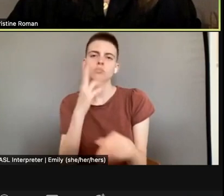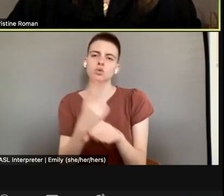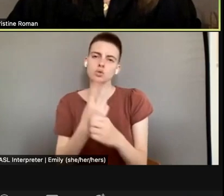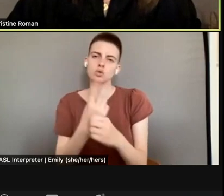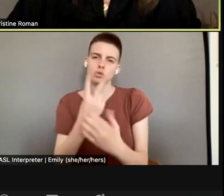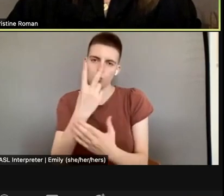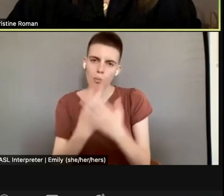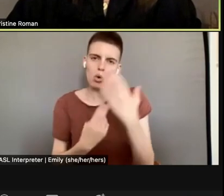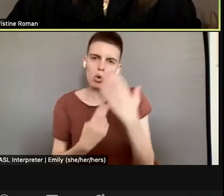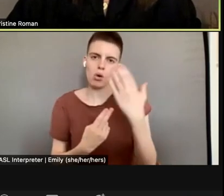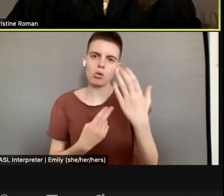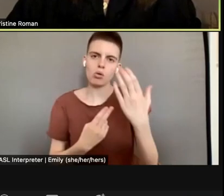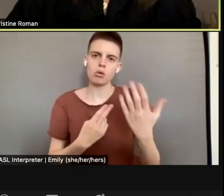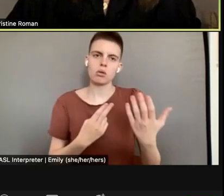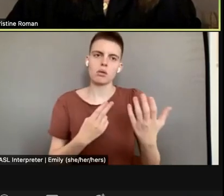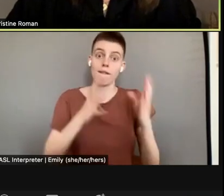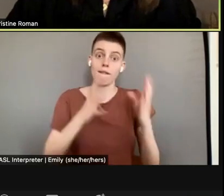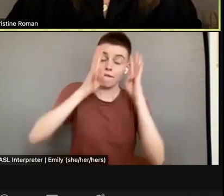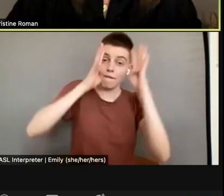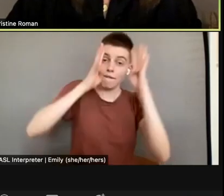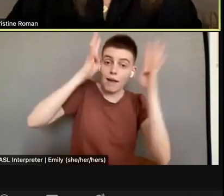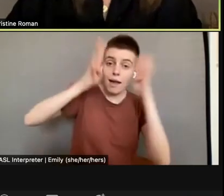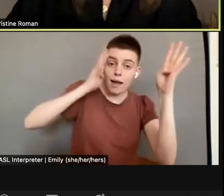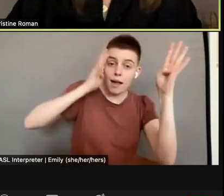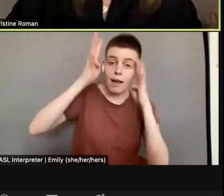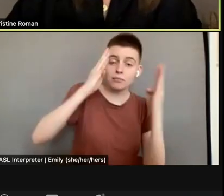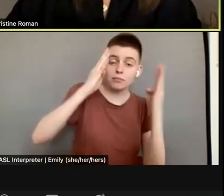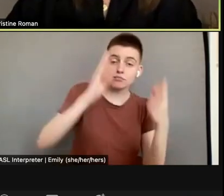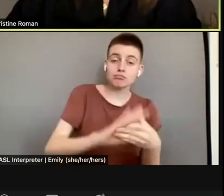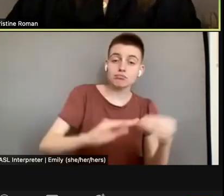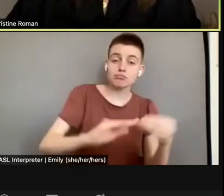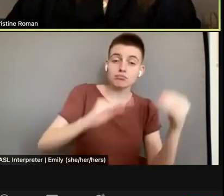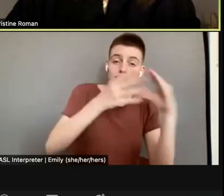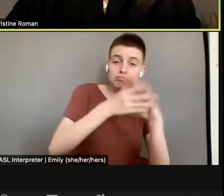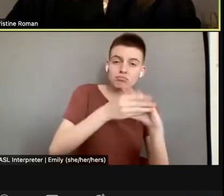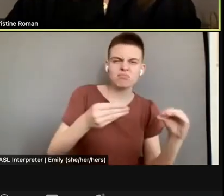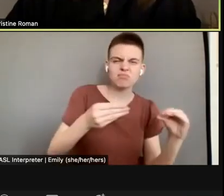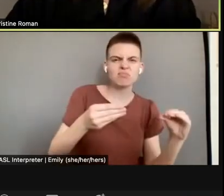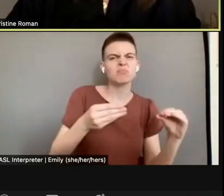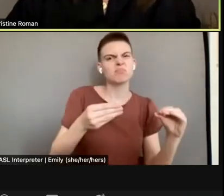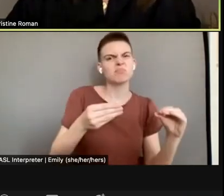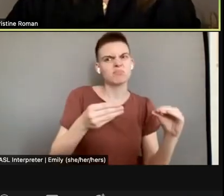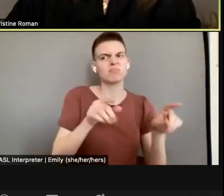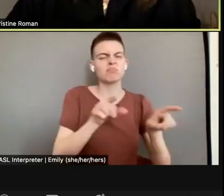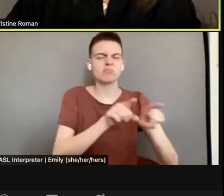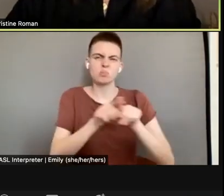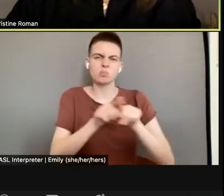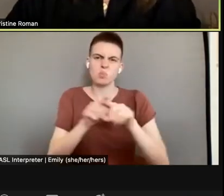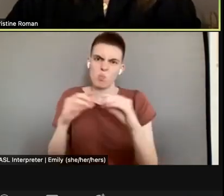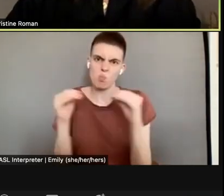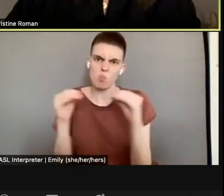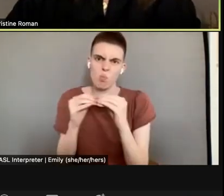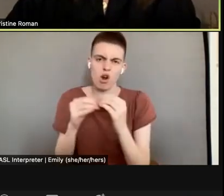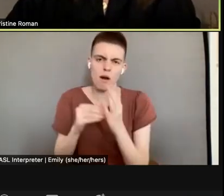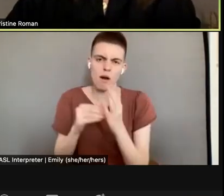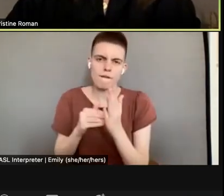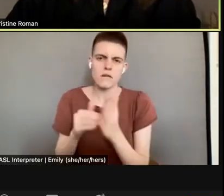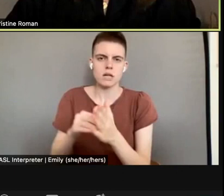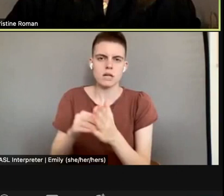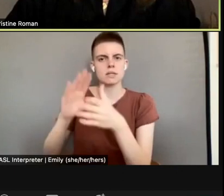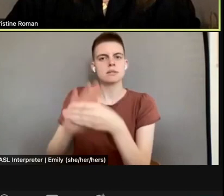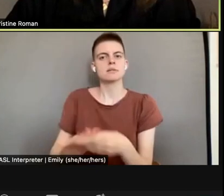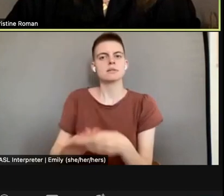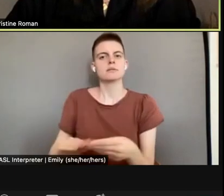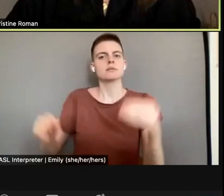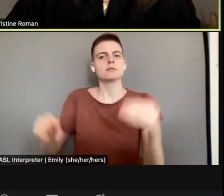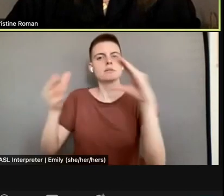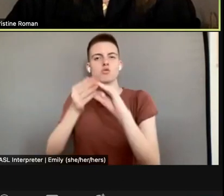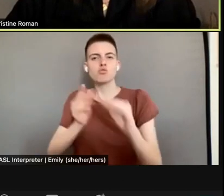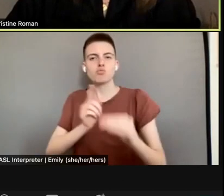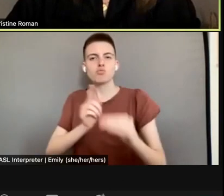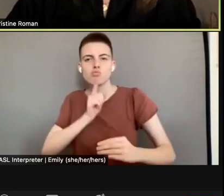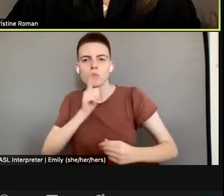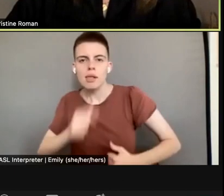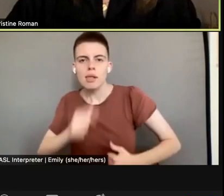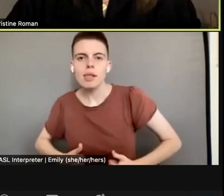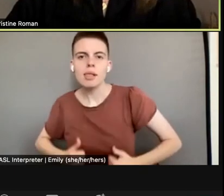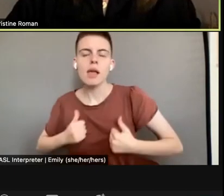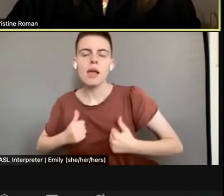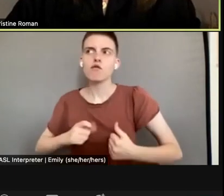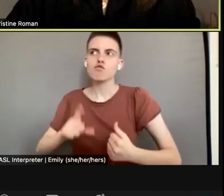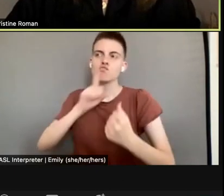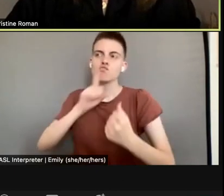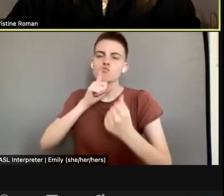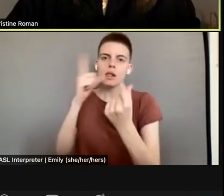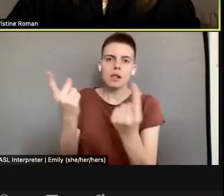and also even more often, stories about real life, real kids, real